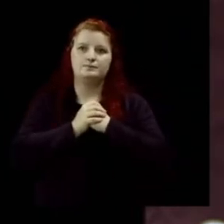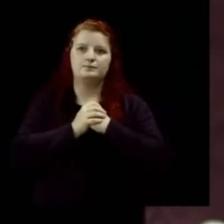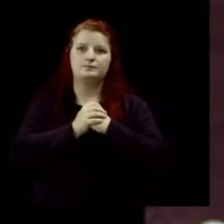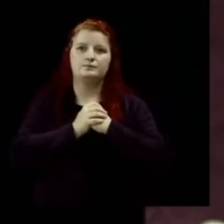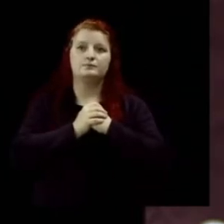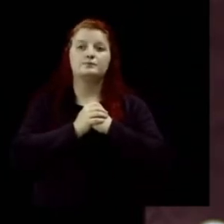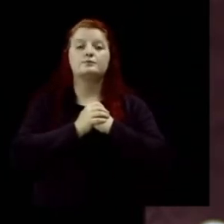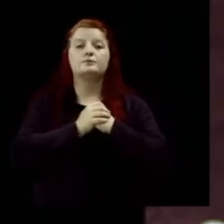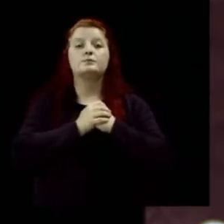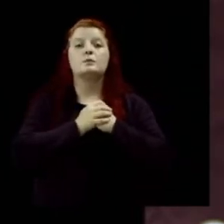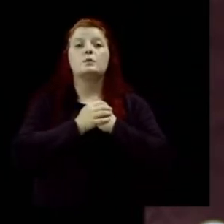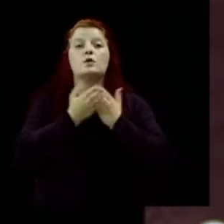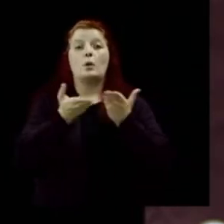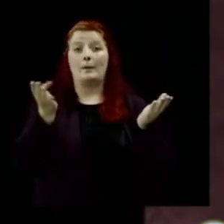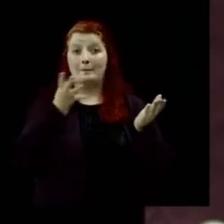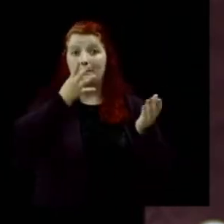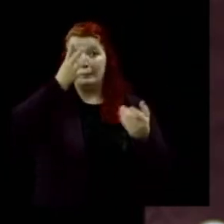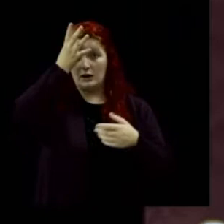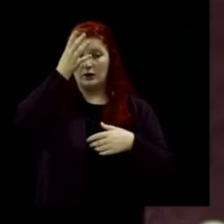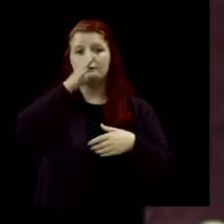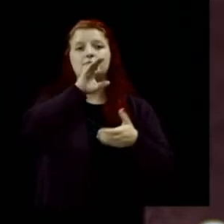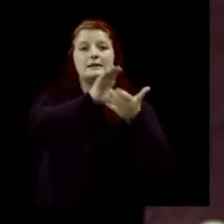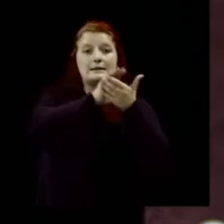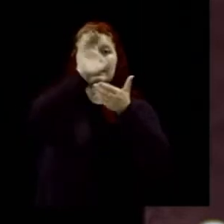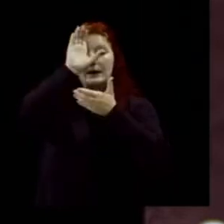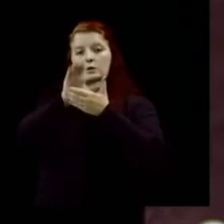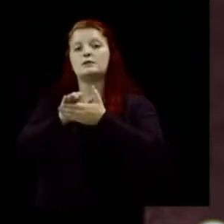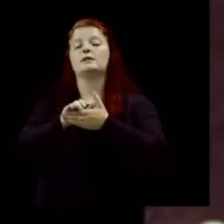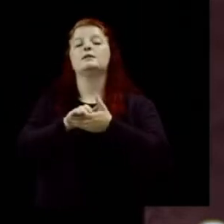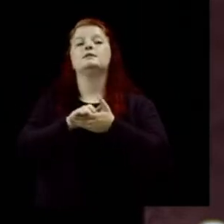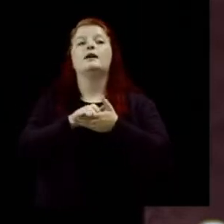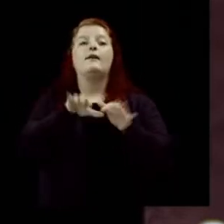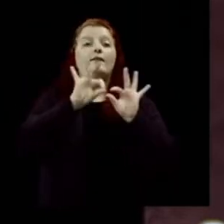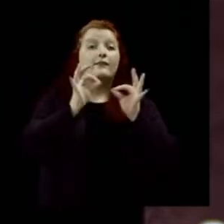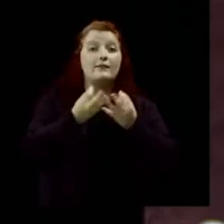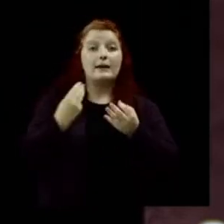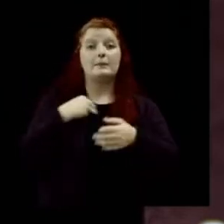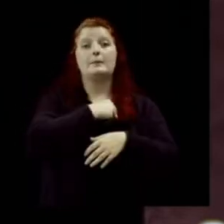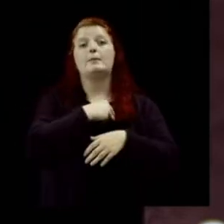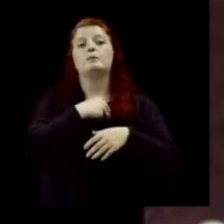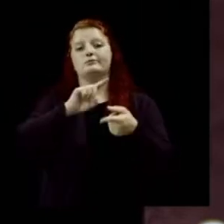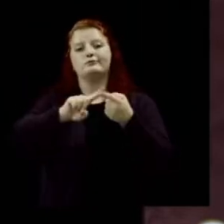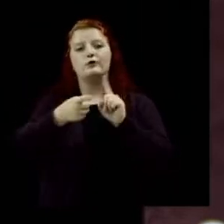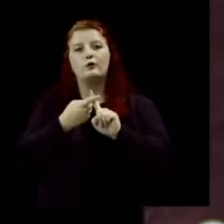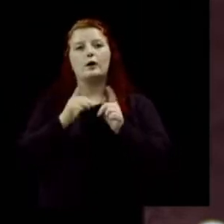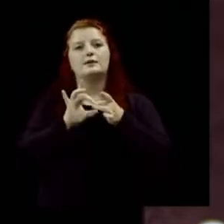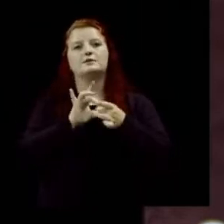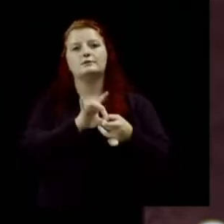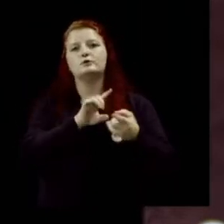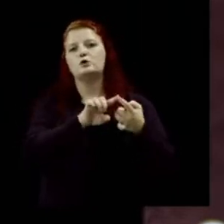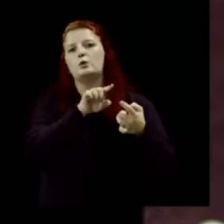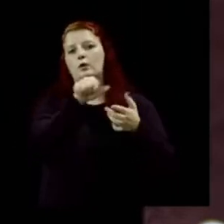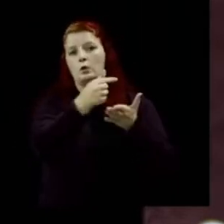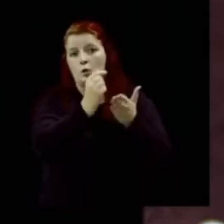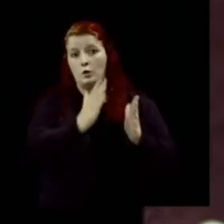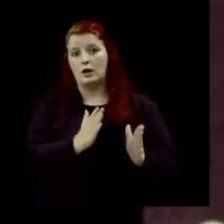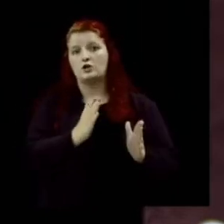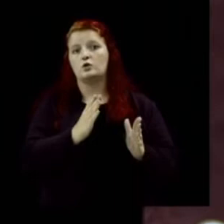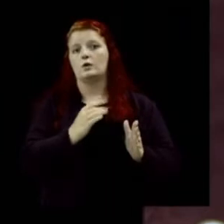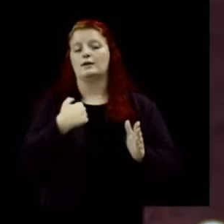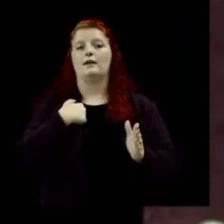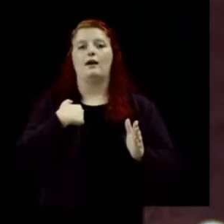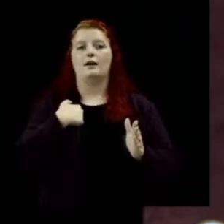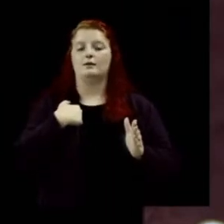To the parents, spouses, family members, and friends of the graduates, I give